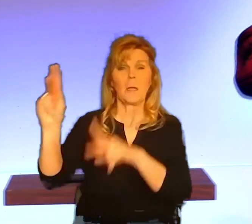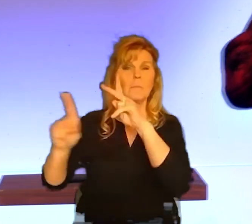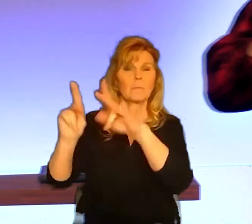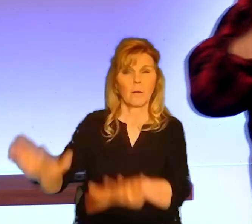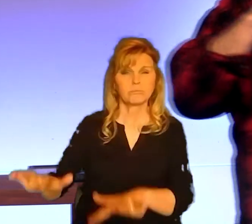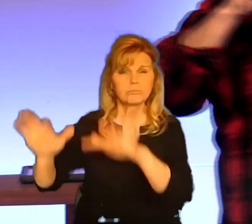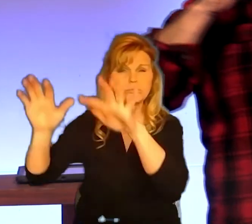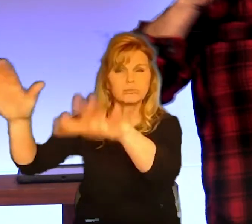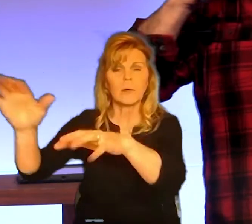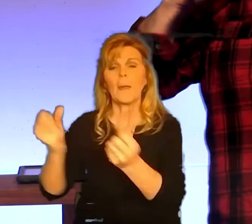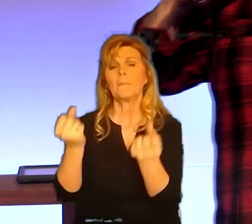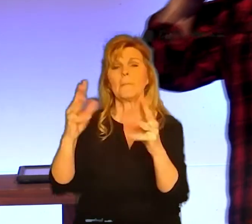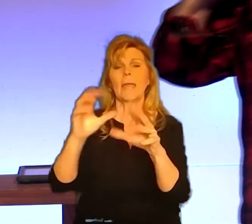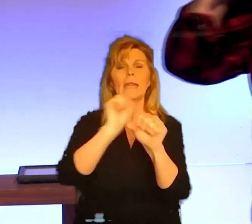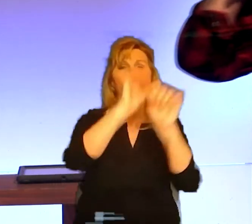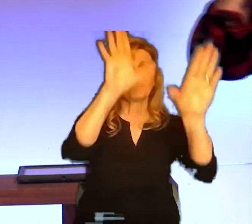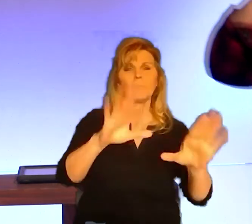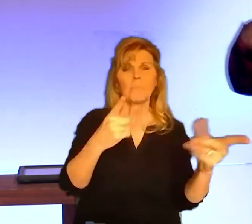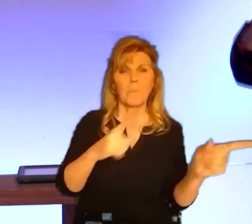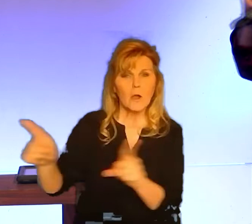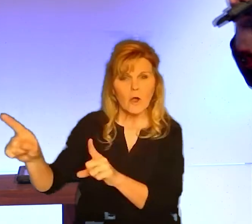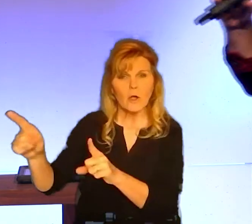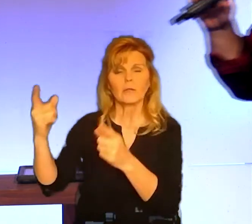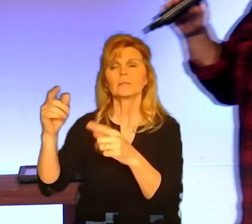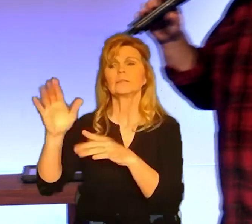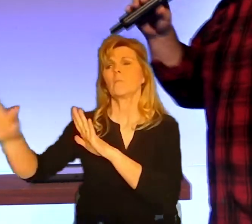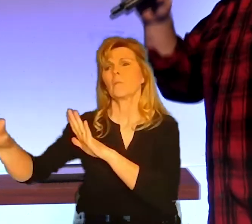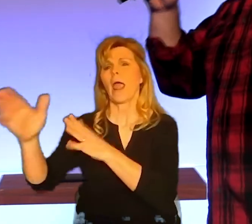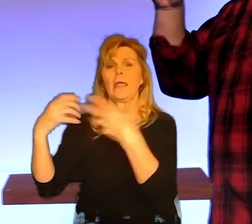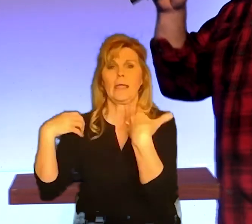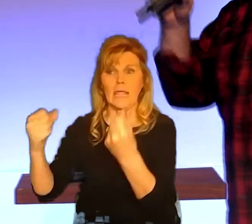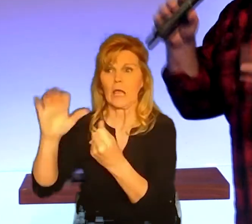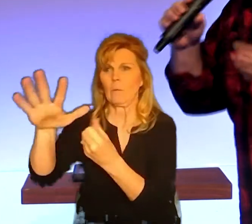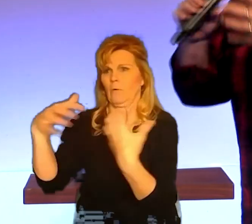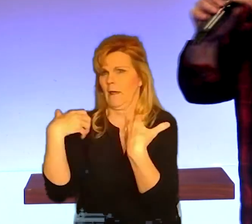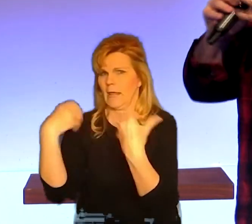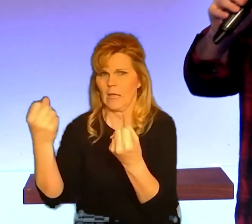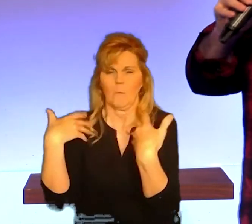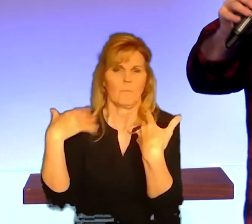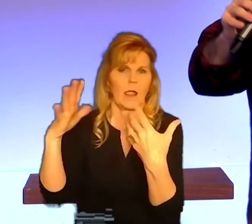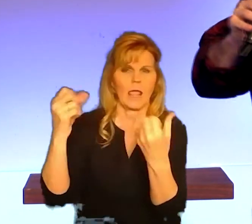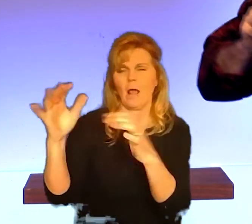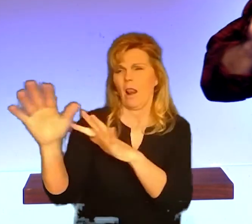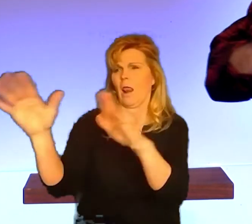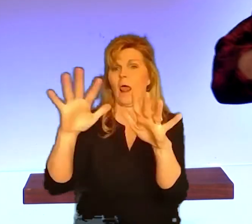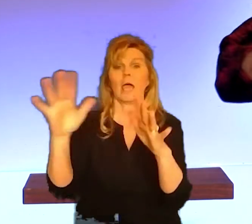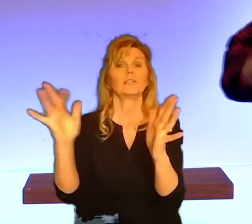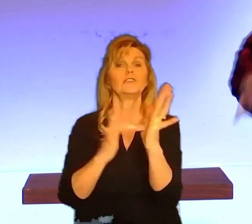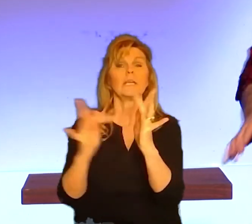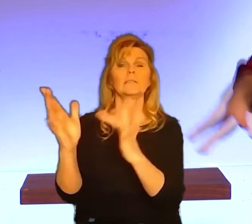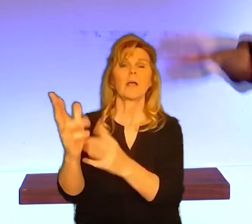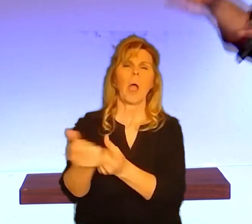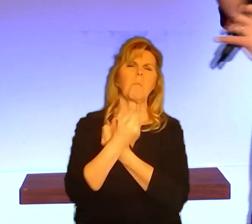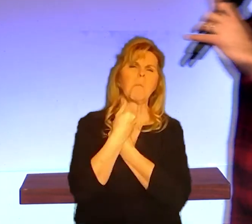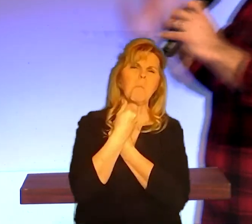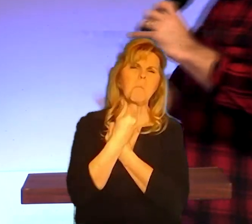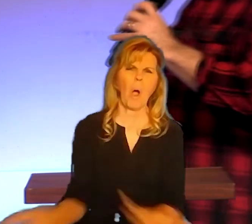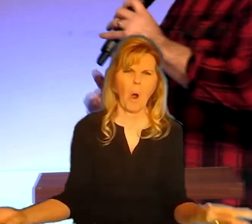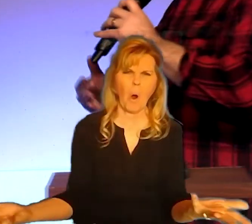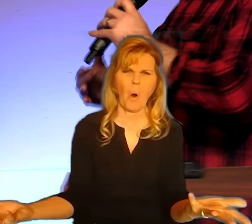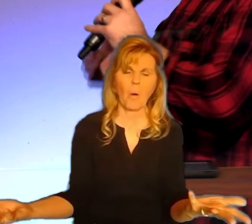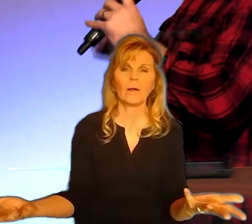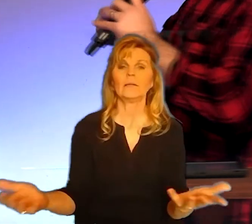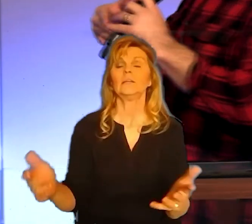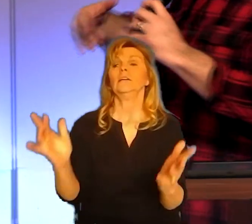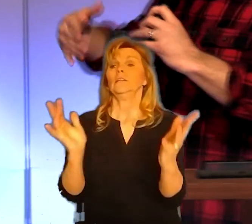were miracles. There was, and he is just tired. He is beat. And so he goes